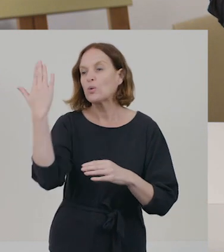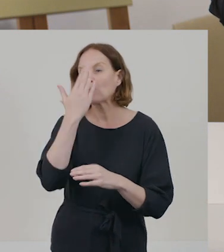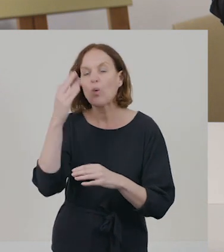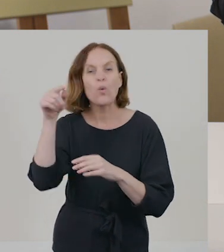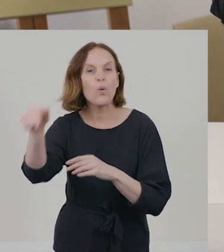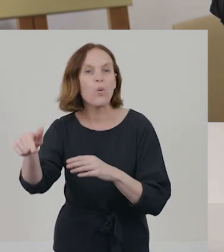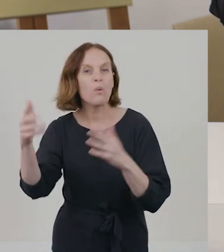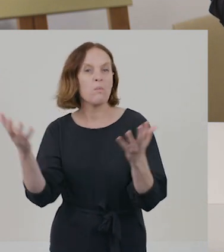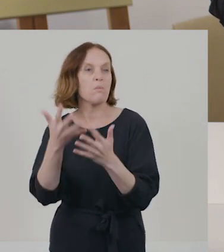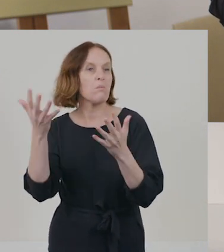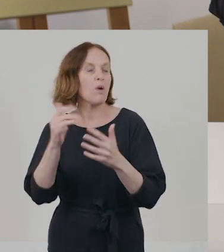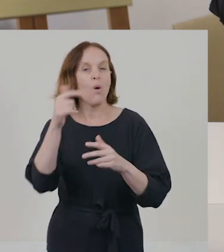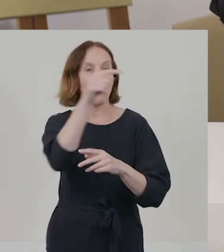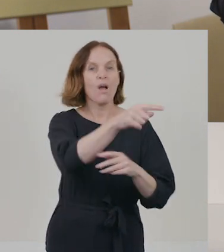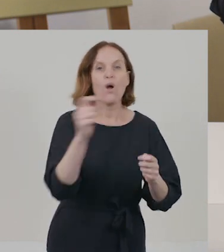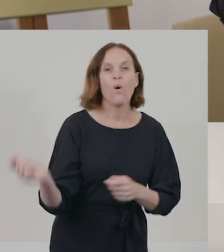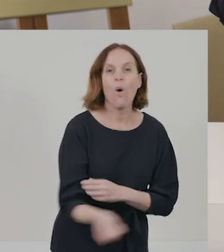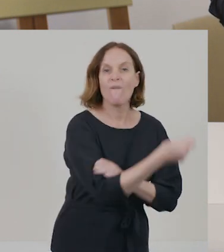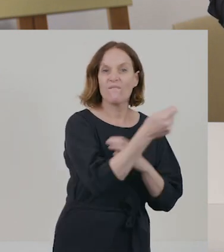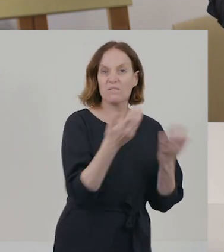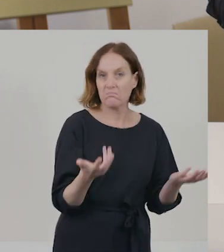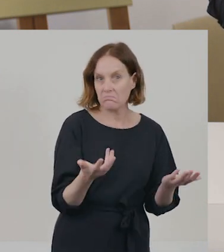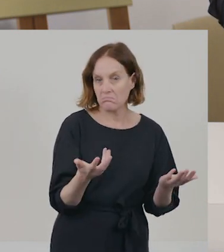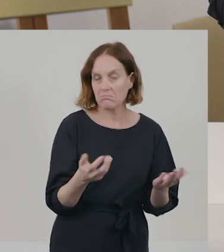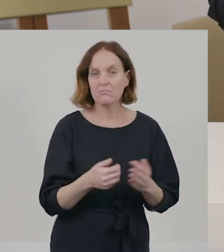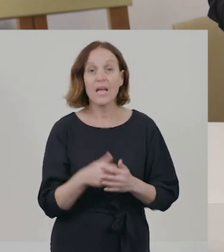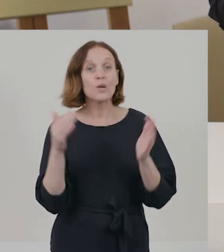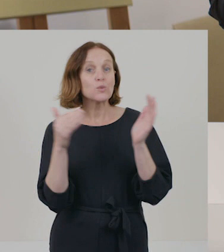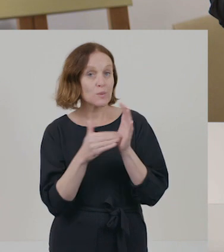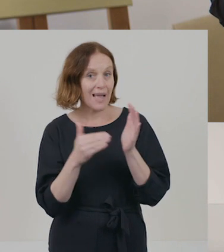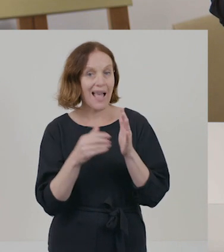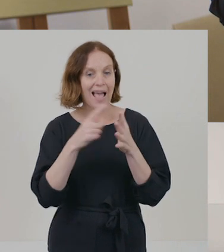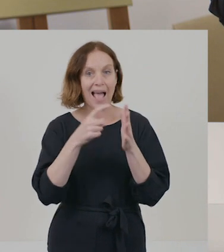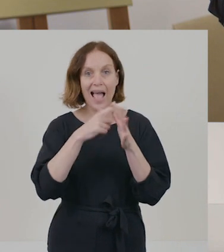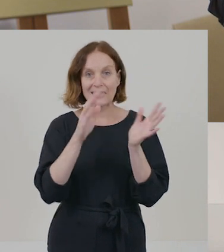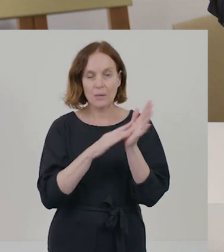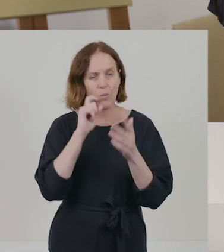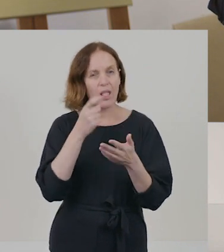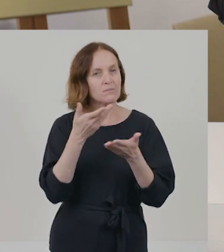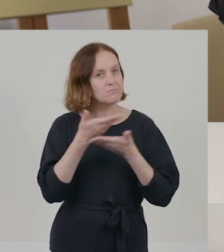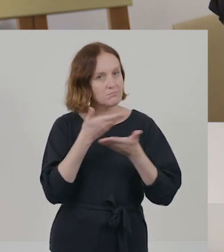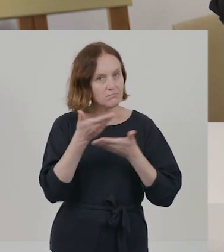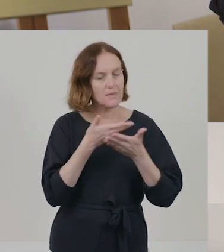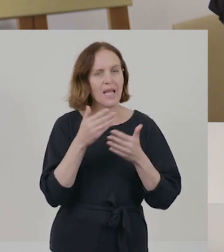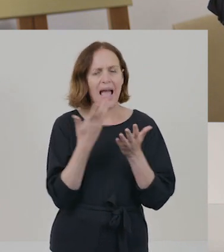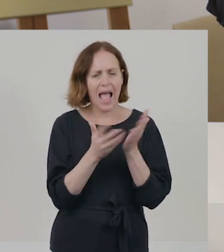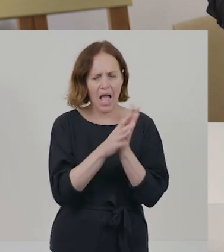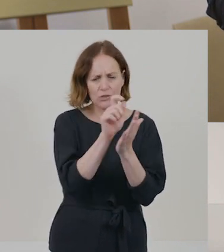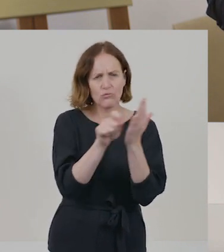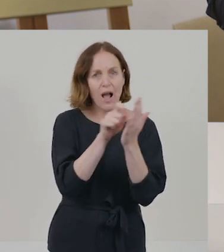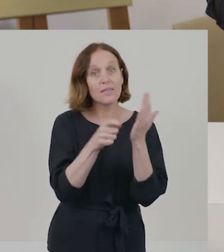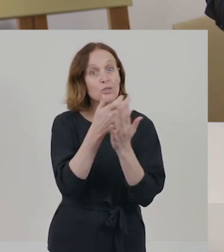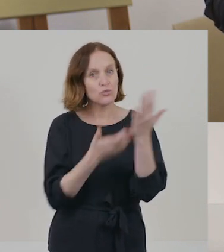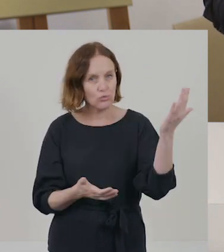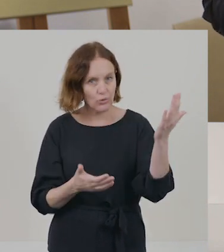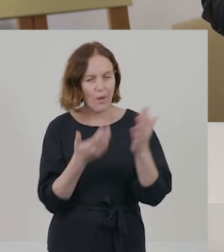or when he's mucking around on his local golf course. Today, Adam is going to talk to us about how he writes his stories and how